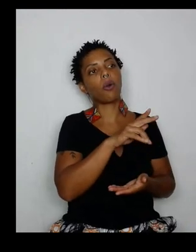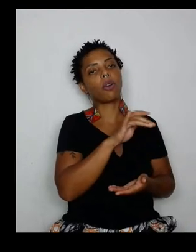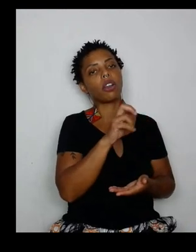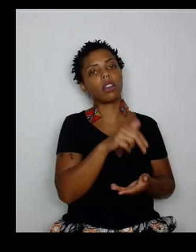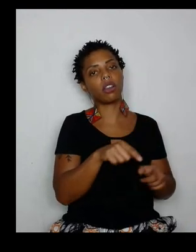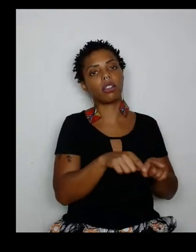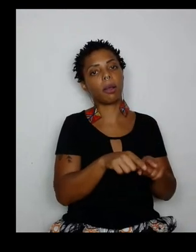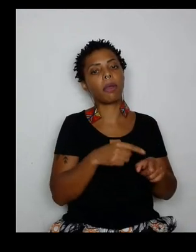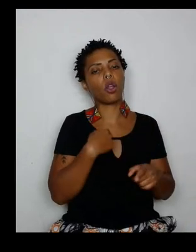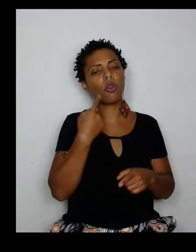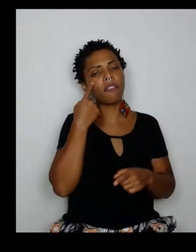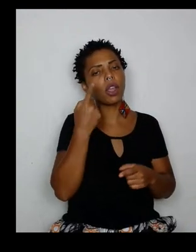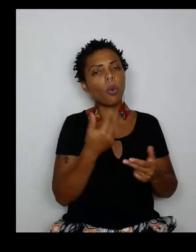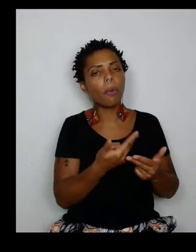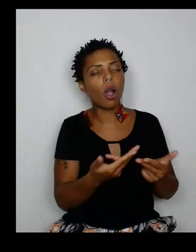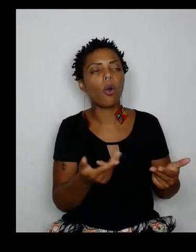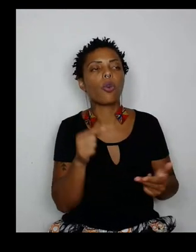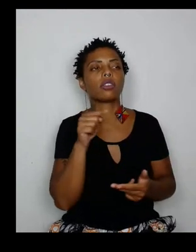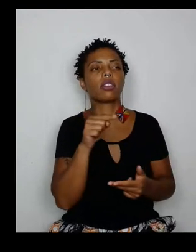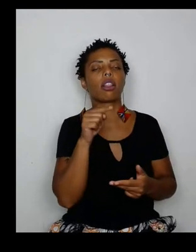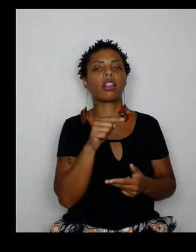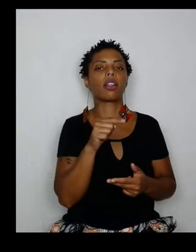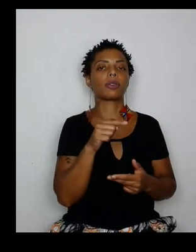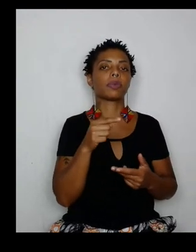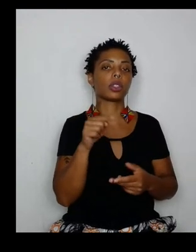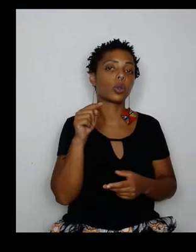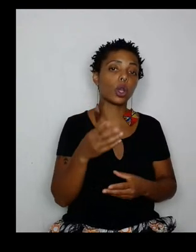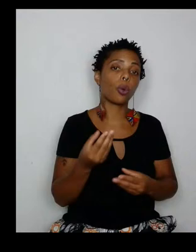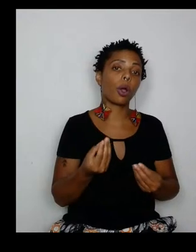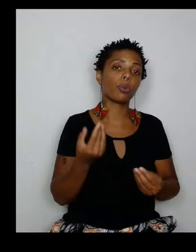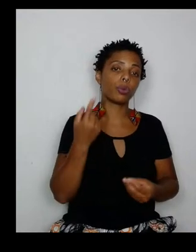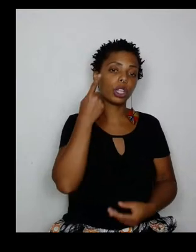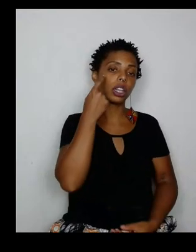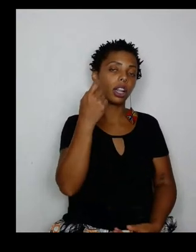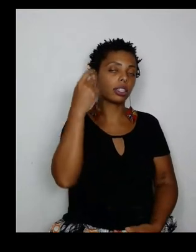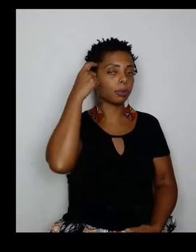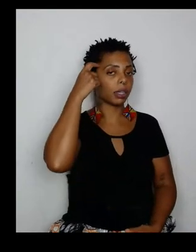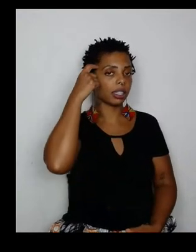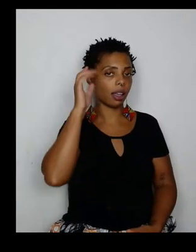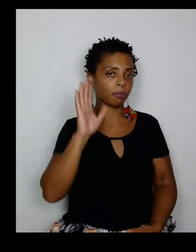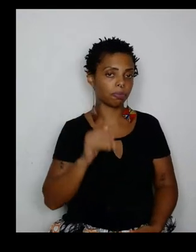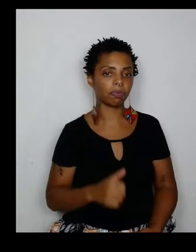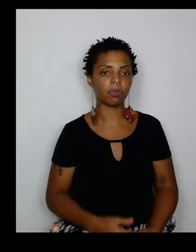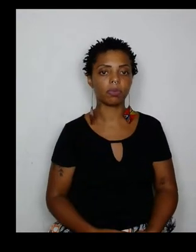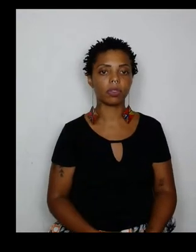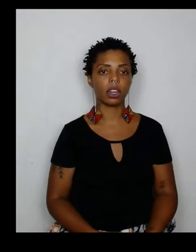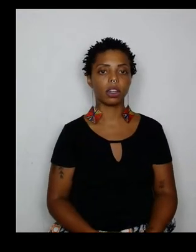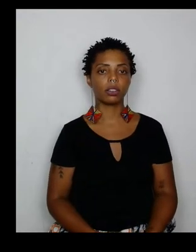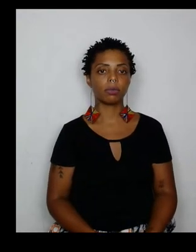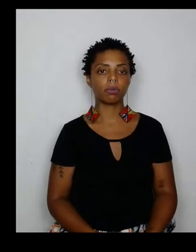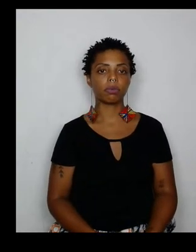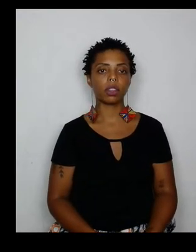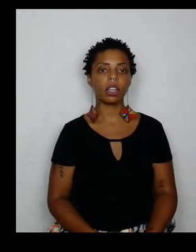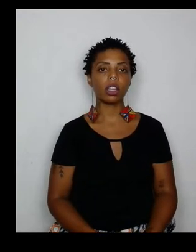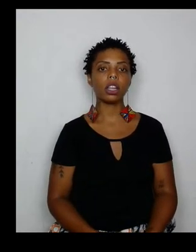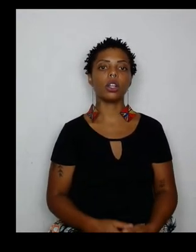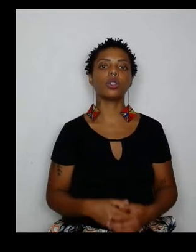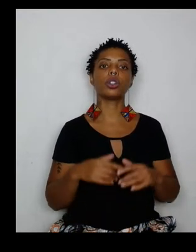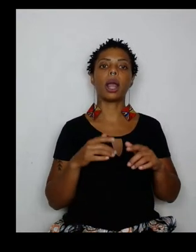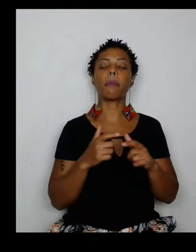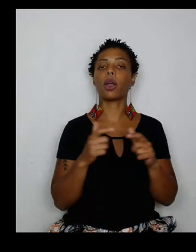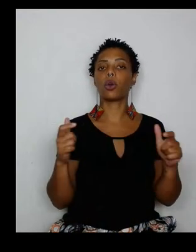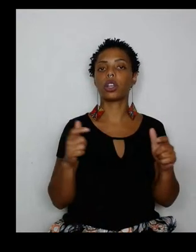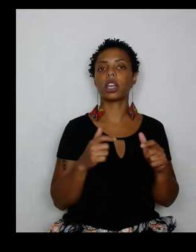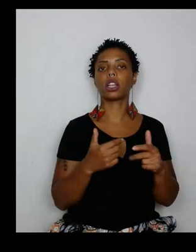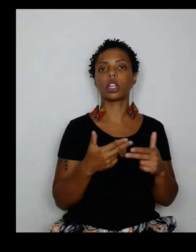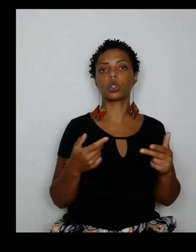thing to think with there had been very little writing on martinique most of the writing had been on tahiti and i tried to